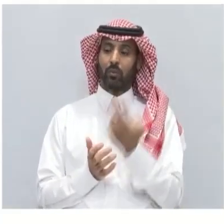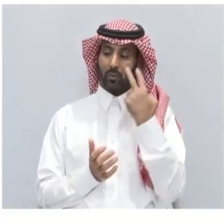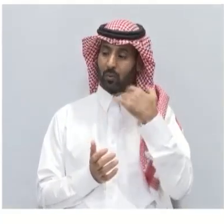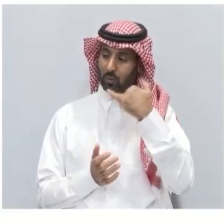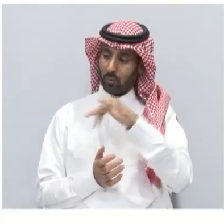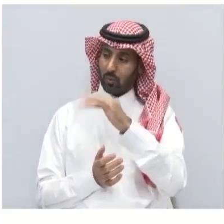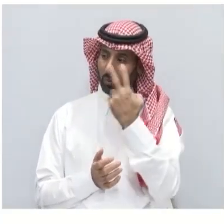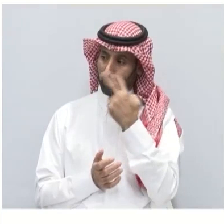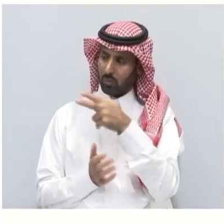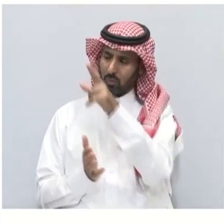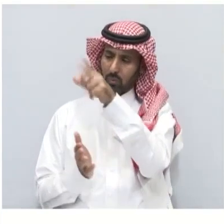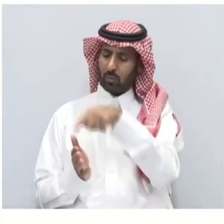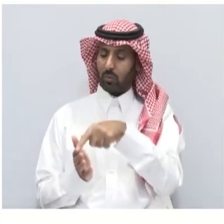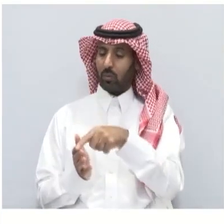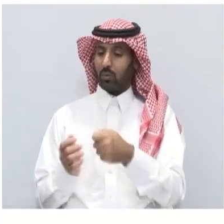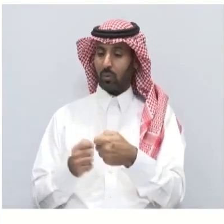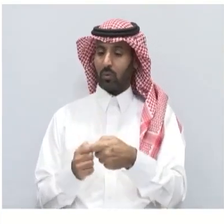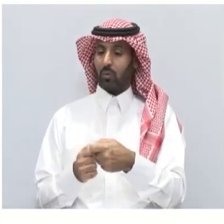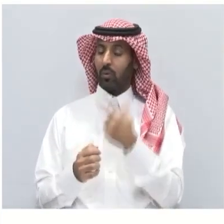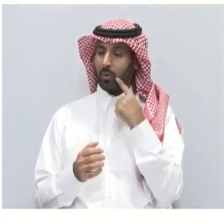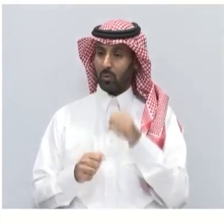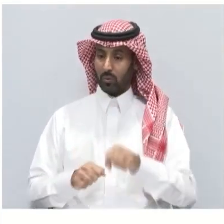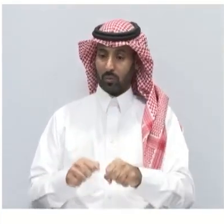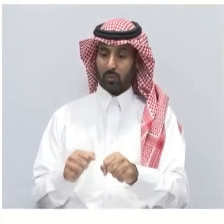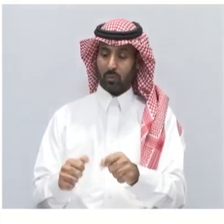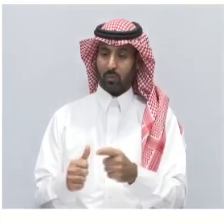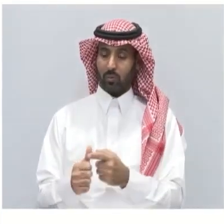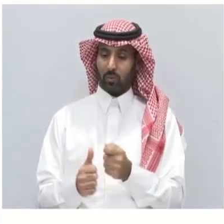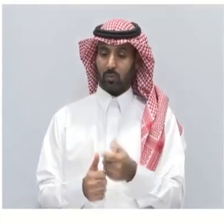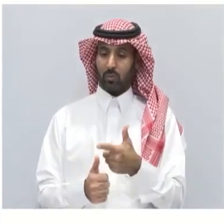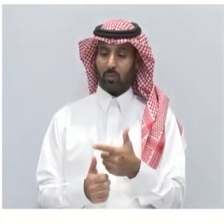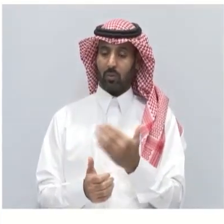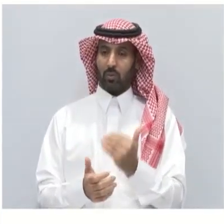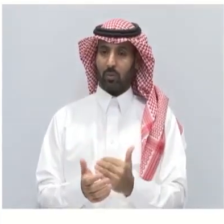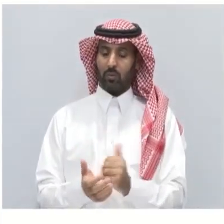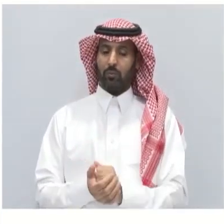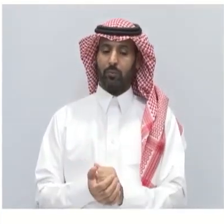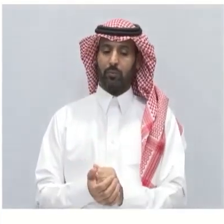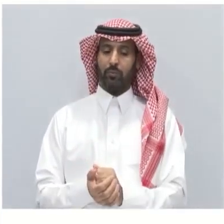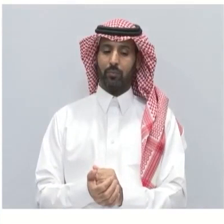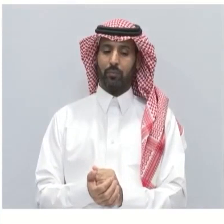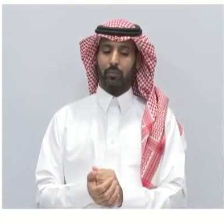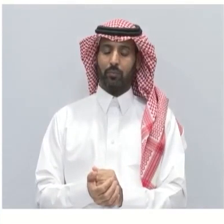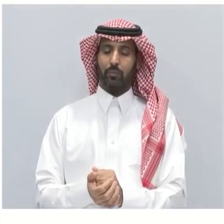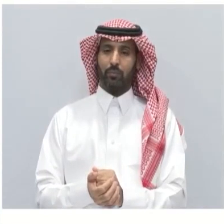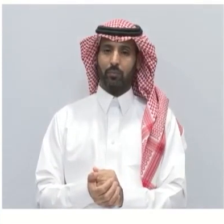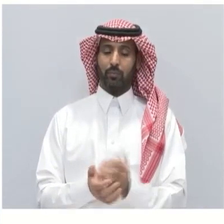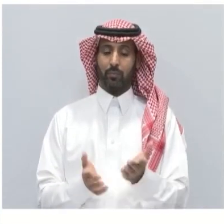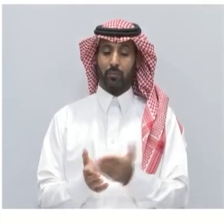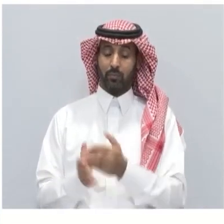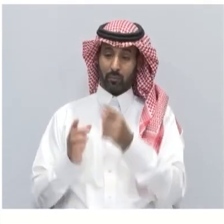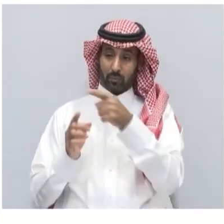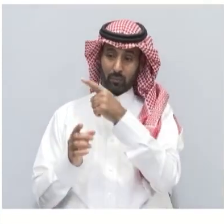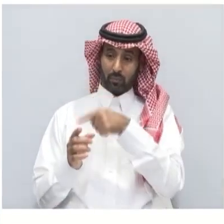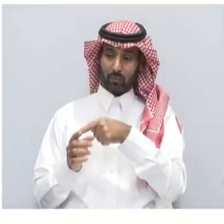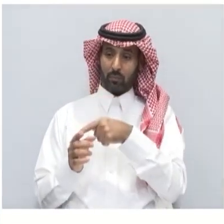the store on the corner. The store, S-T-R, on the letter